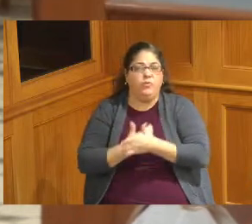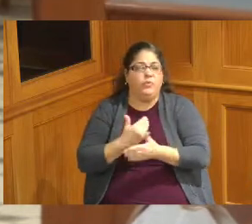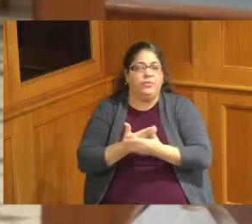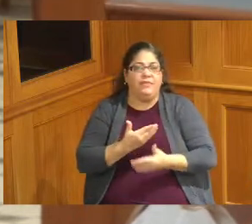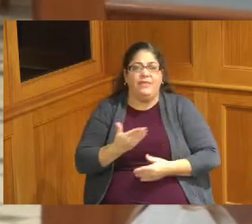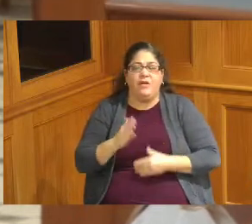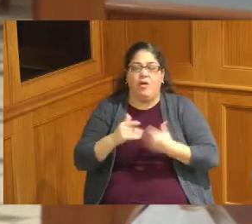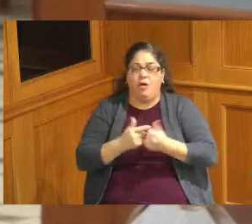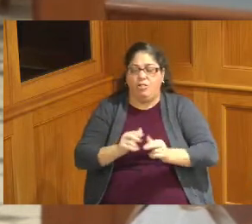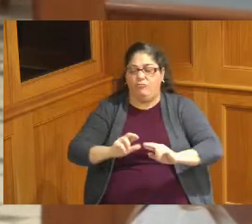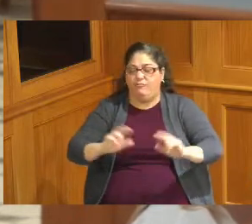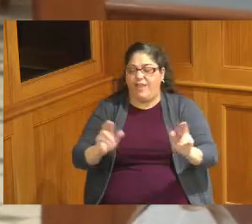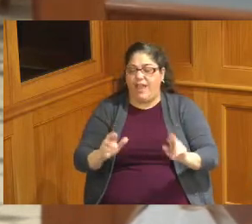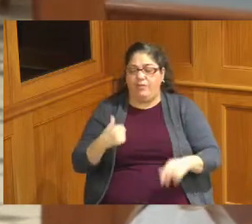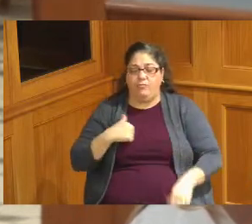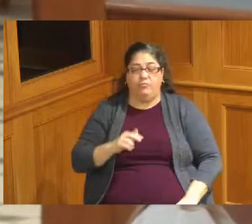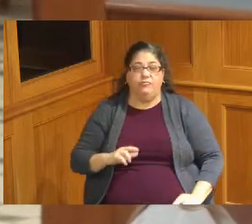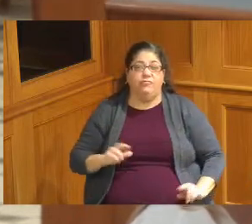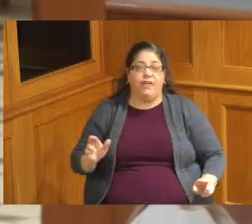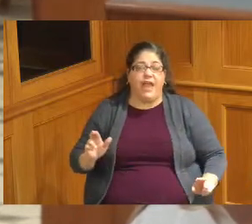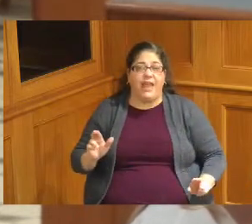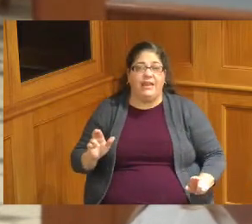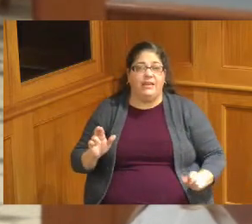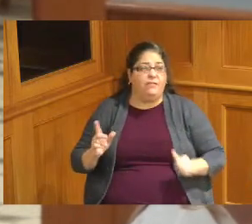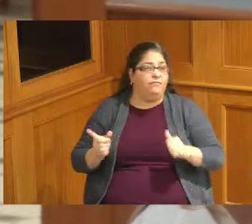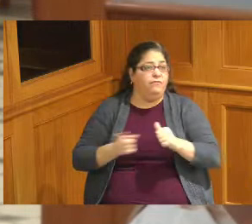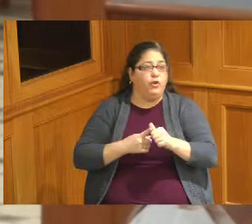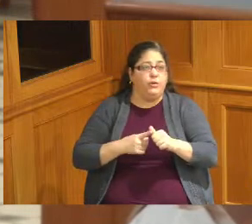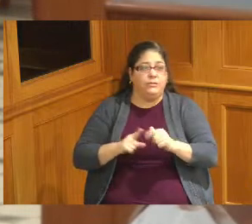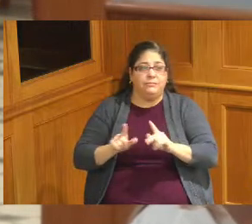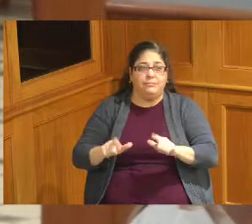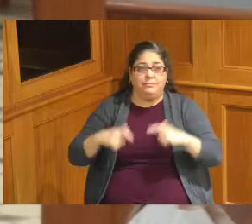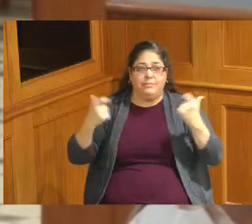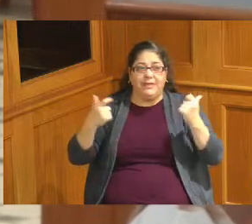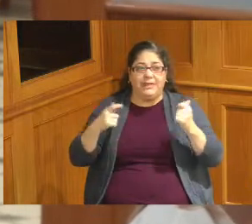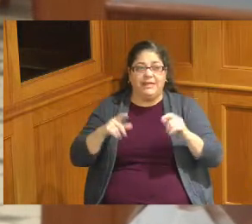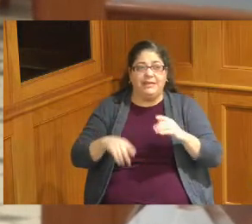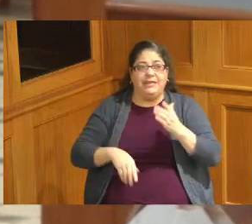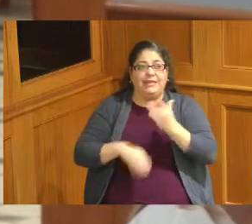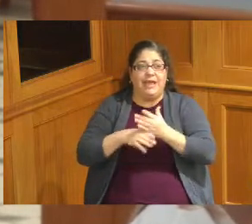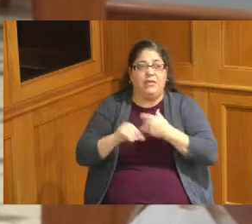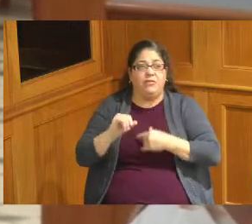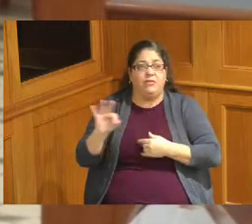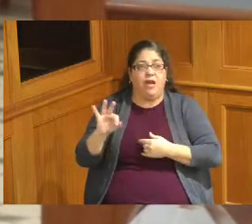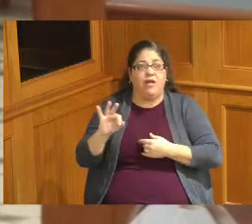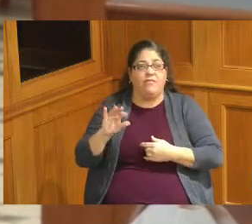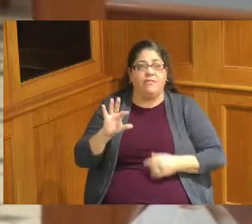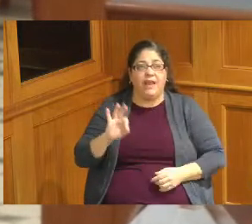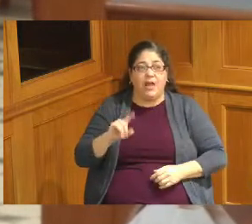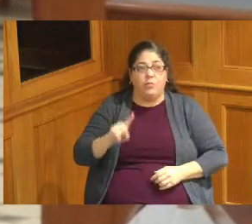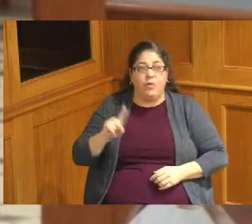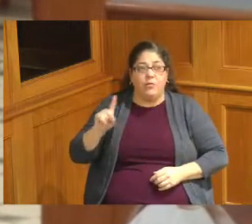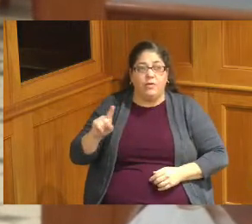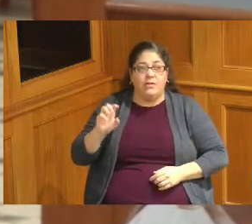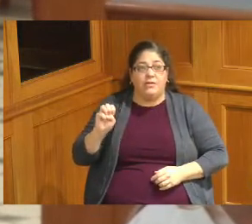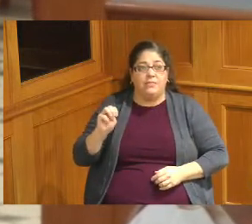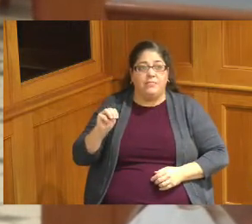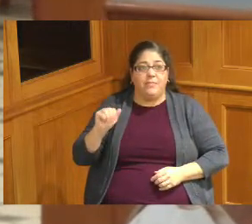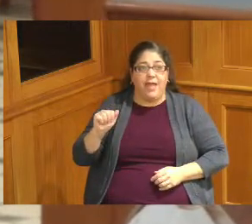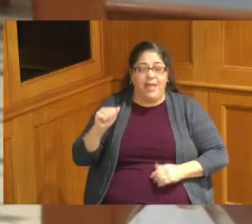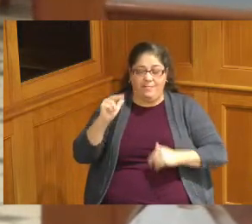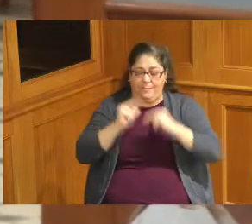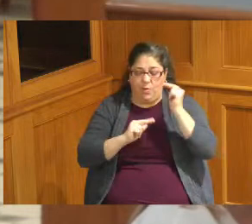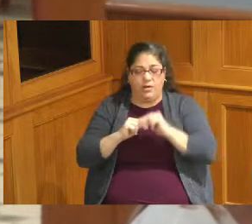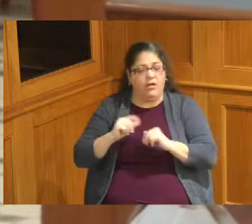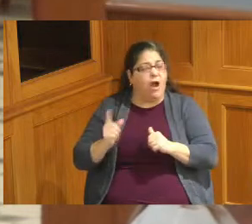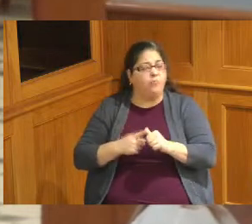goals sitting there. We're ready. Those are going to be our first big kickoffs, and the 911 EMA building is part of that. So yeah,